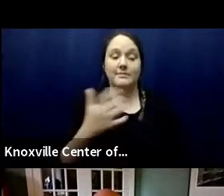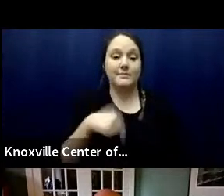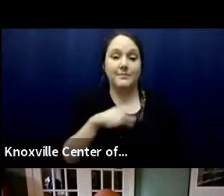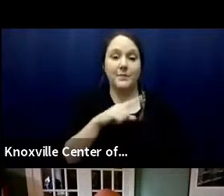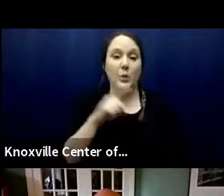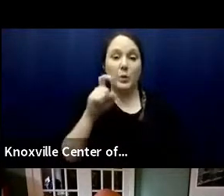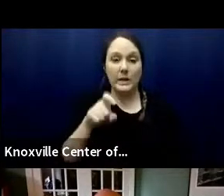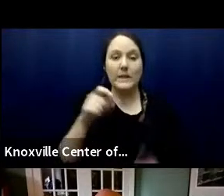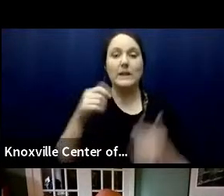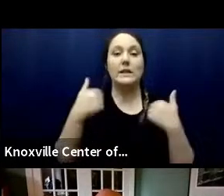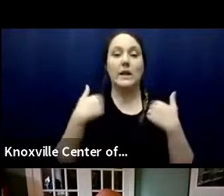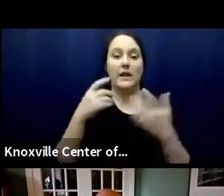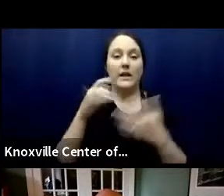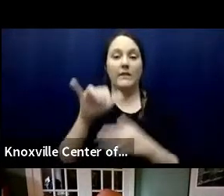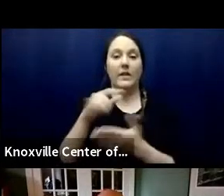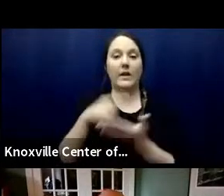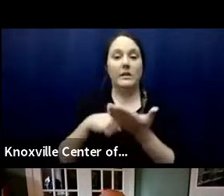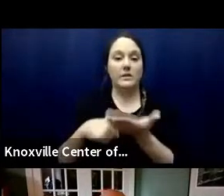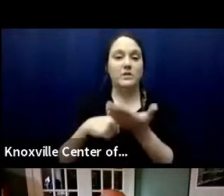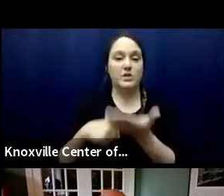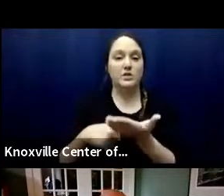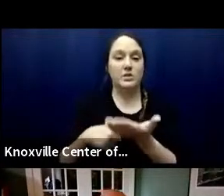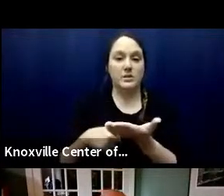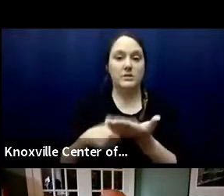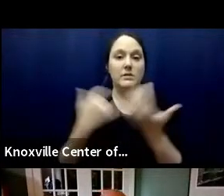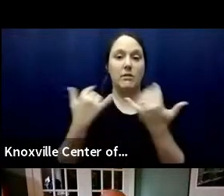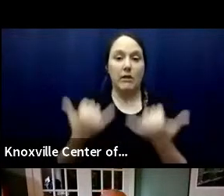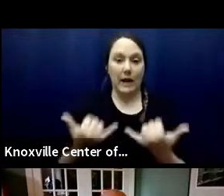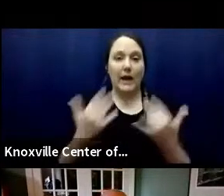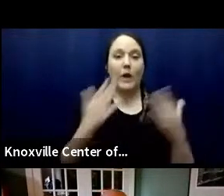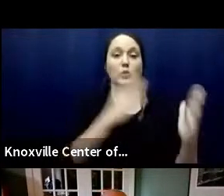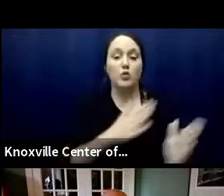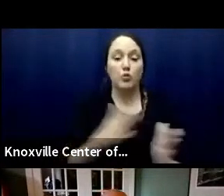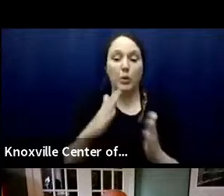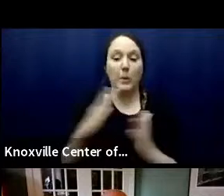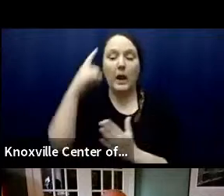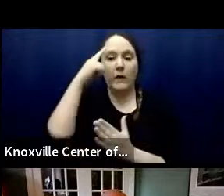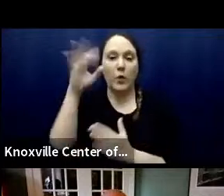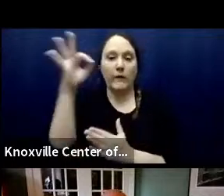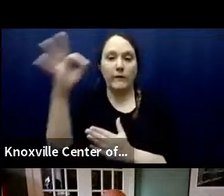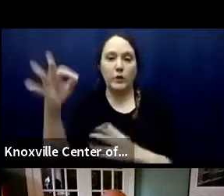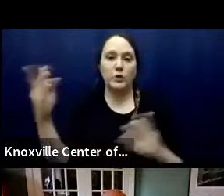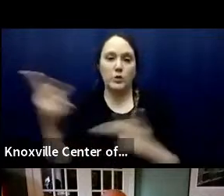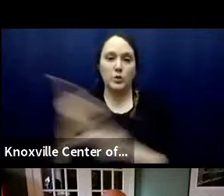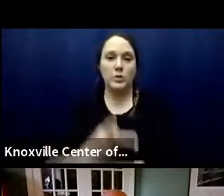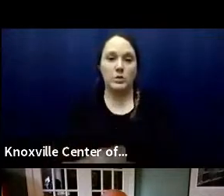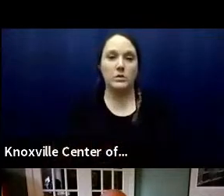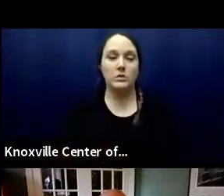we need to have that discussion in these coming weeks, now, to prepare us for these coming weeks.